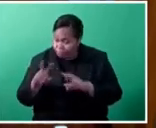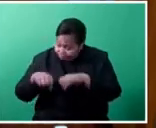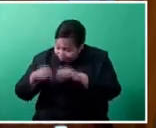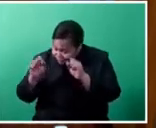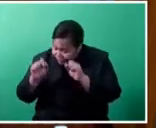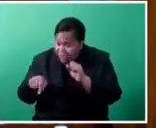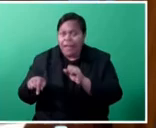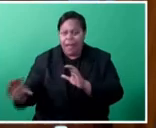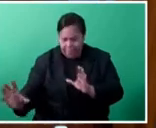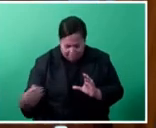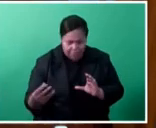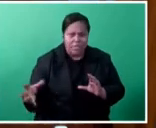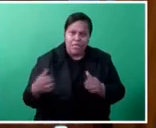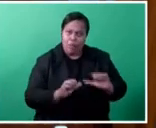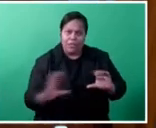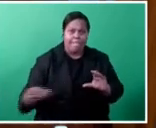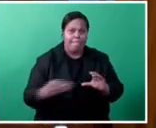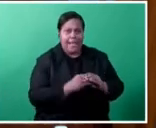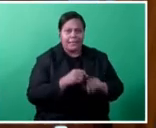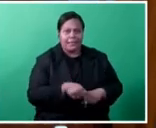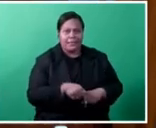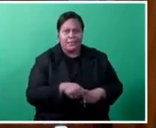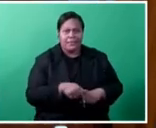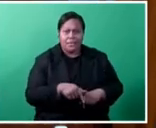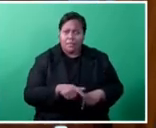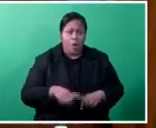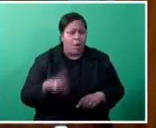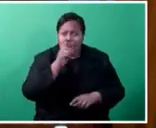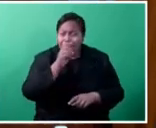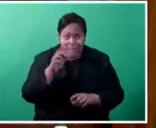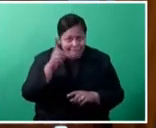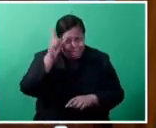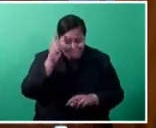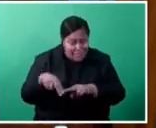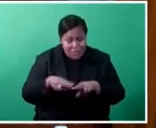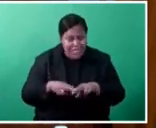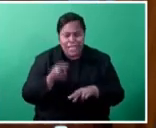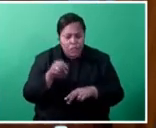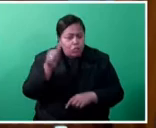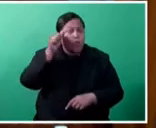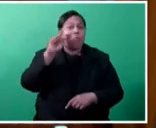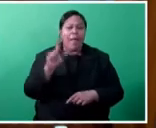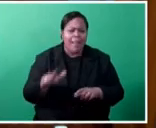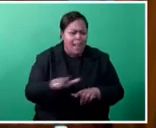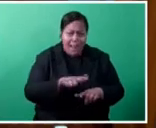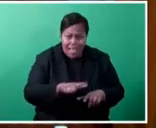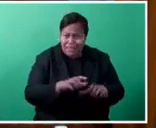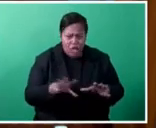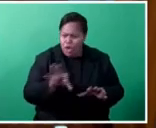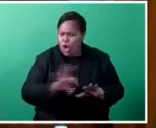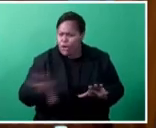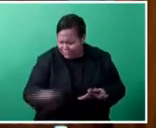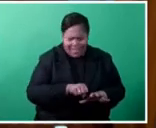Fiji need to know that the state is not taking away or stealing their land, as the opposition term as land grab. It